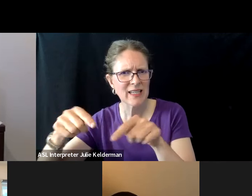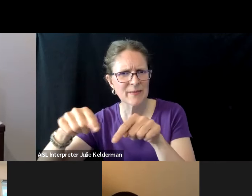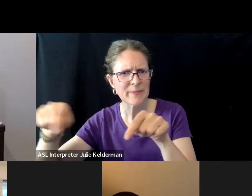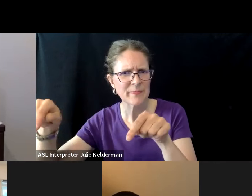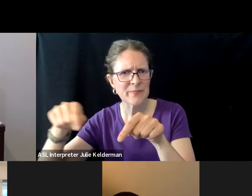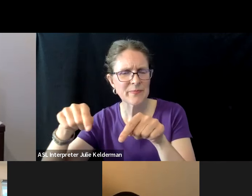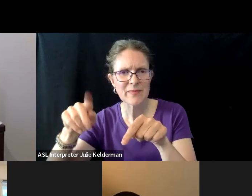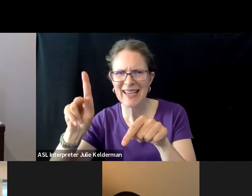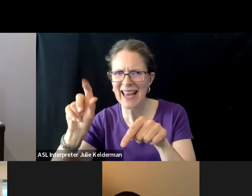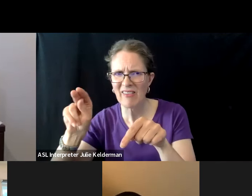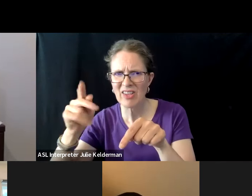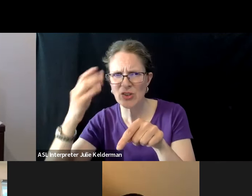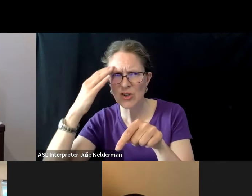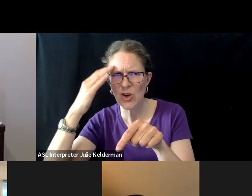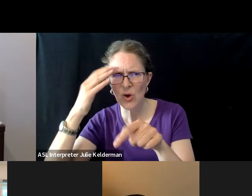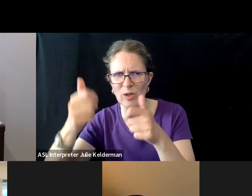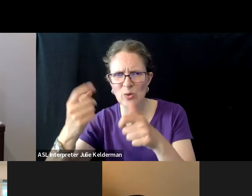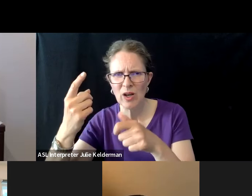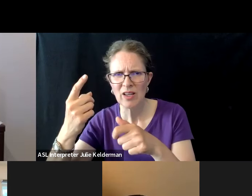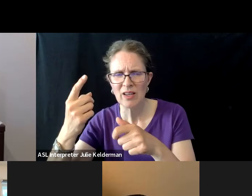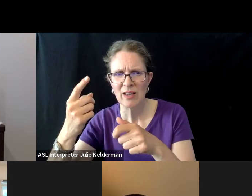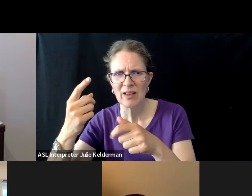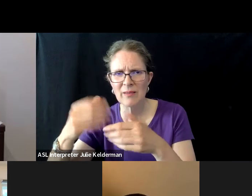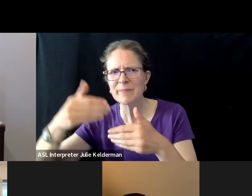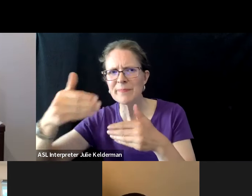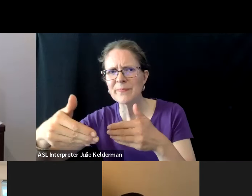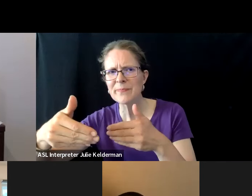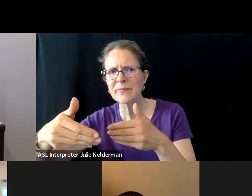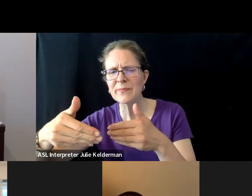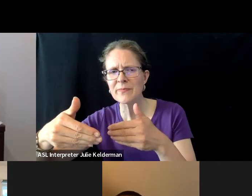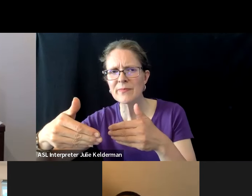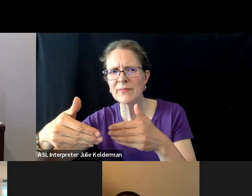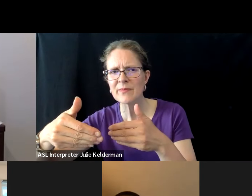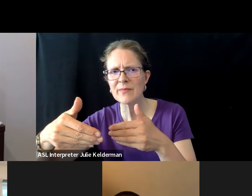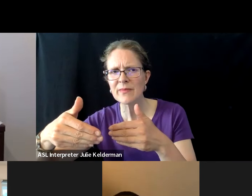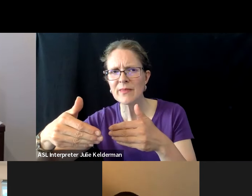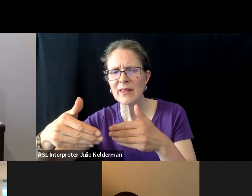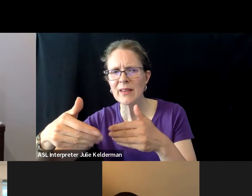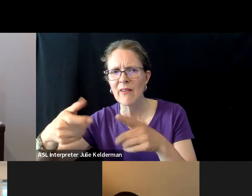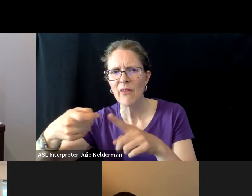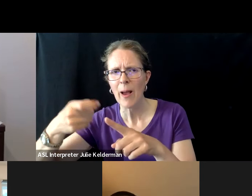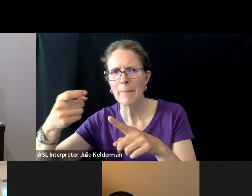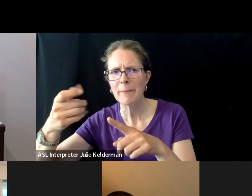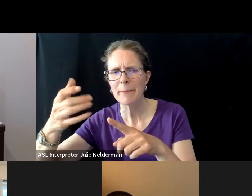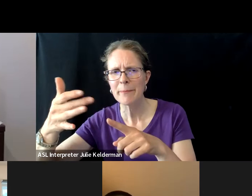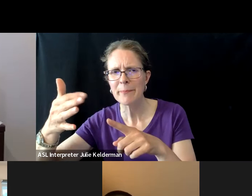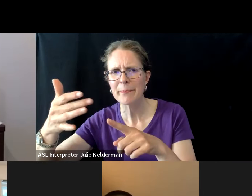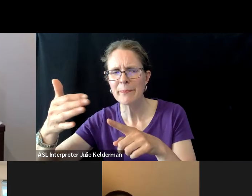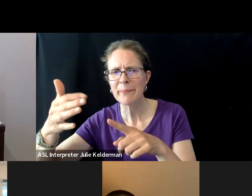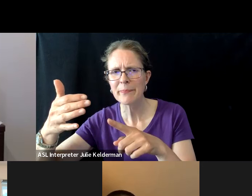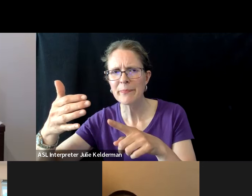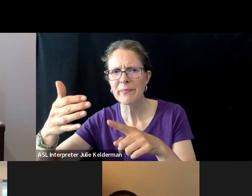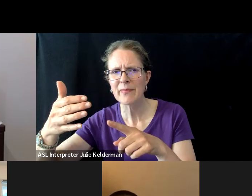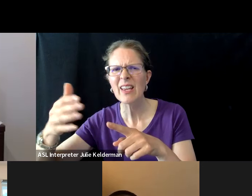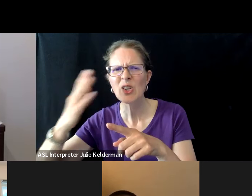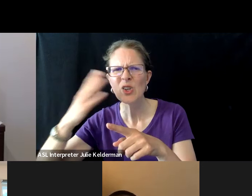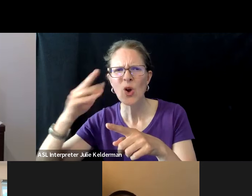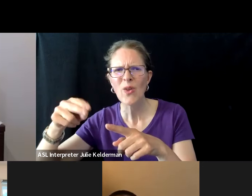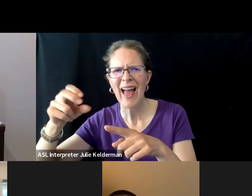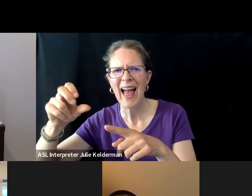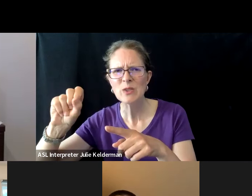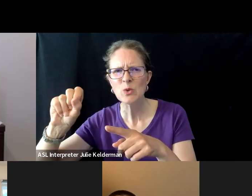Kevin, what's the street that's up, the next one up? Is that the one that goes along the high school and then goes